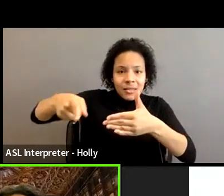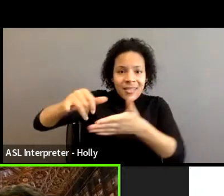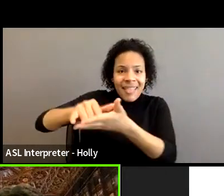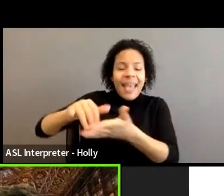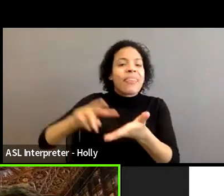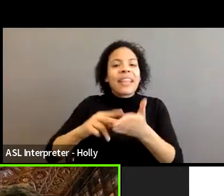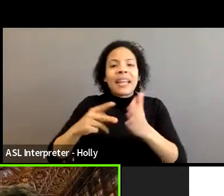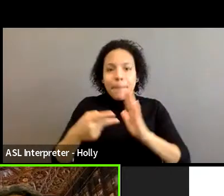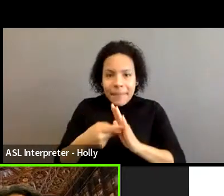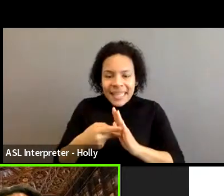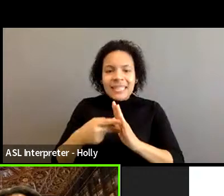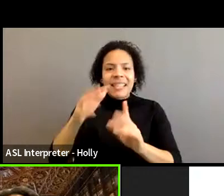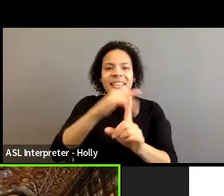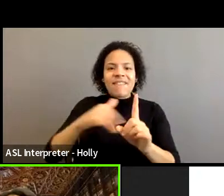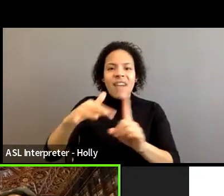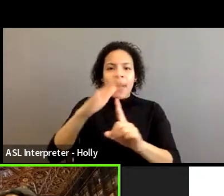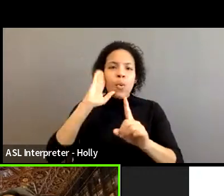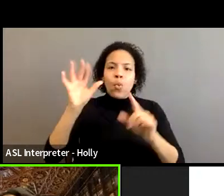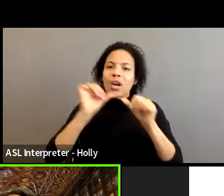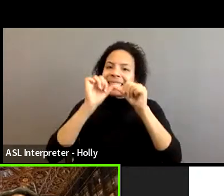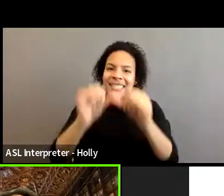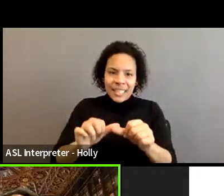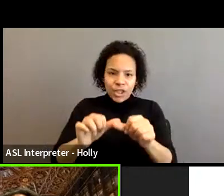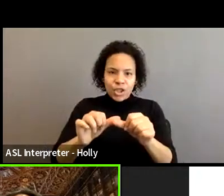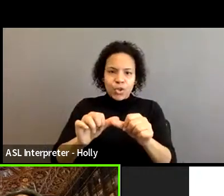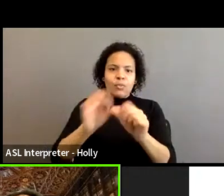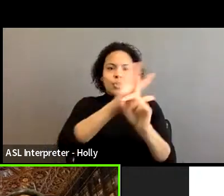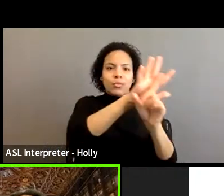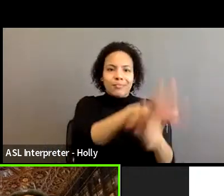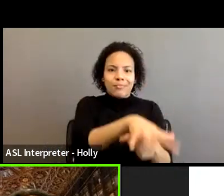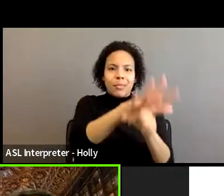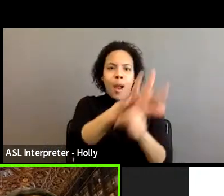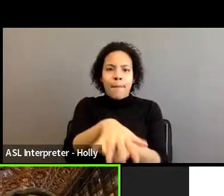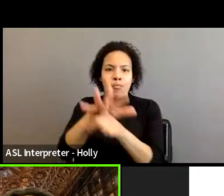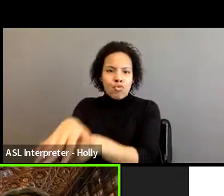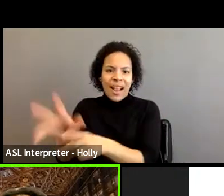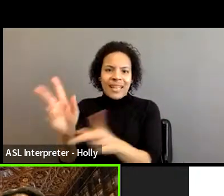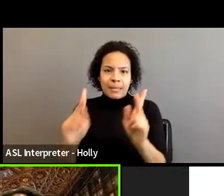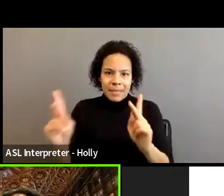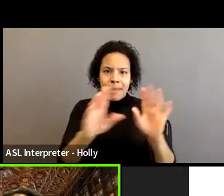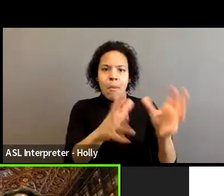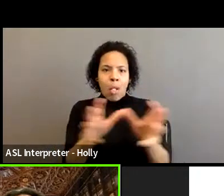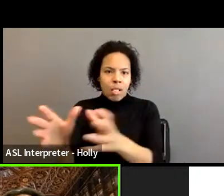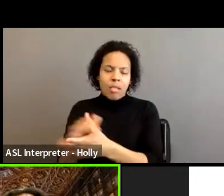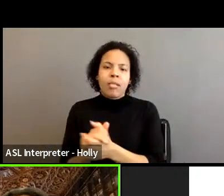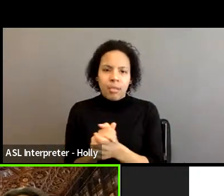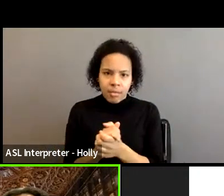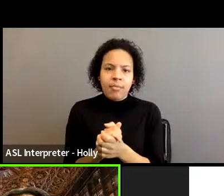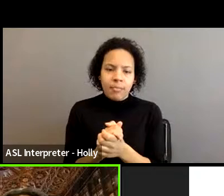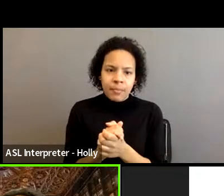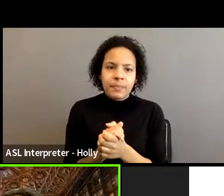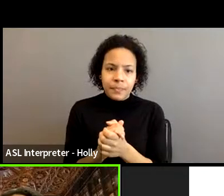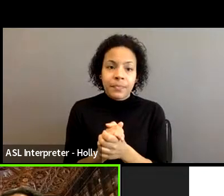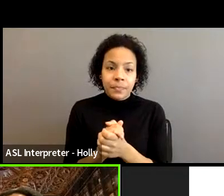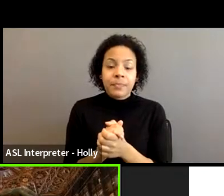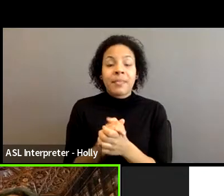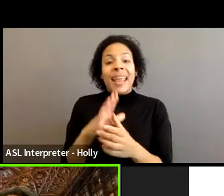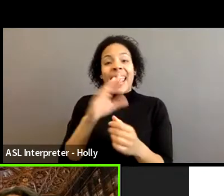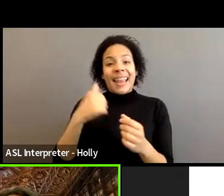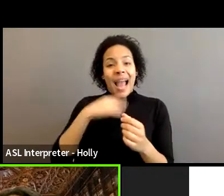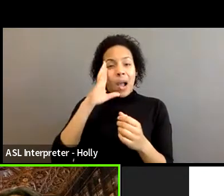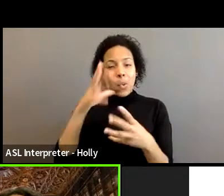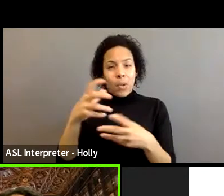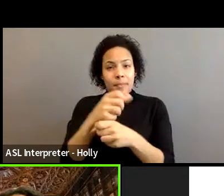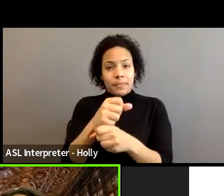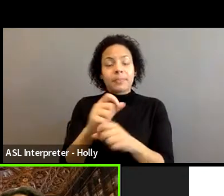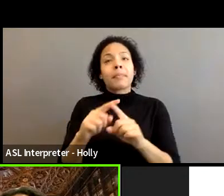oppressive environment. And I'm going to wrap it up here because I feel like I can preach on this, Andrea, but when it comes to allyship, and this connects